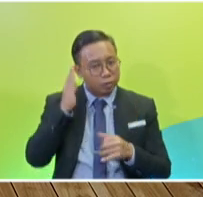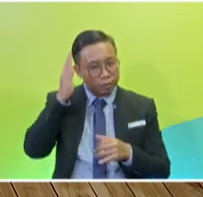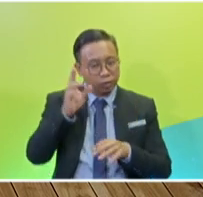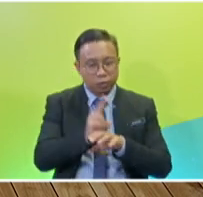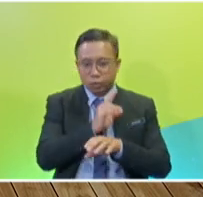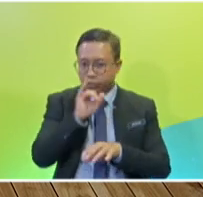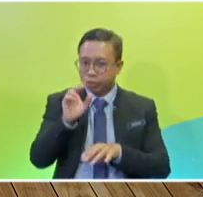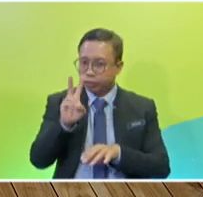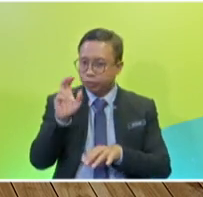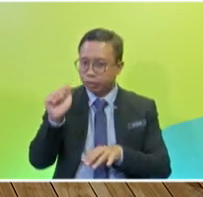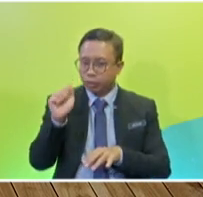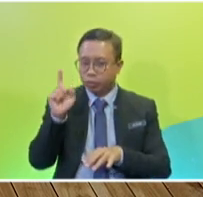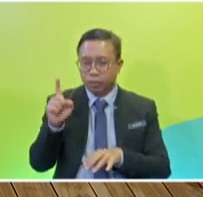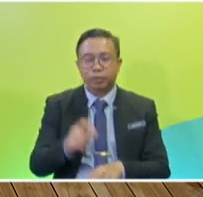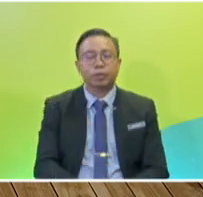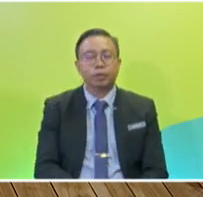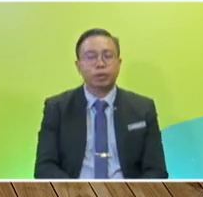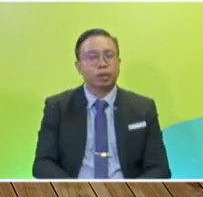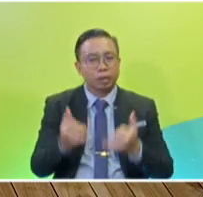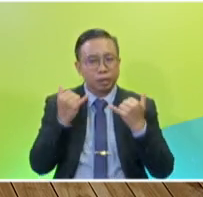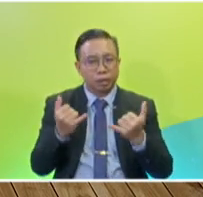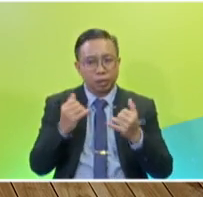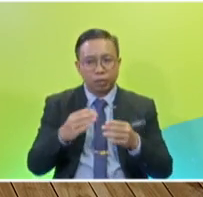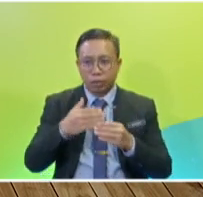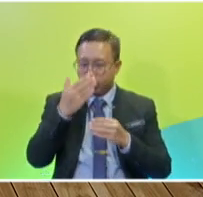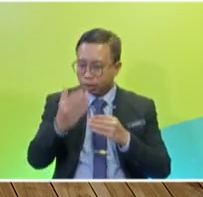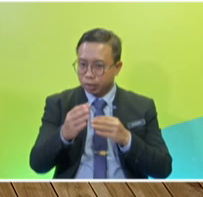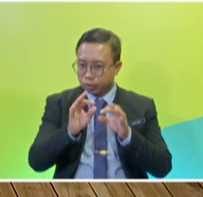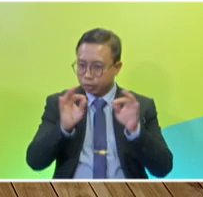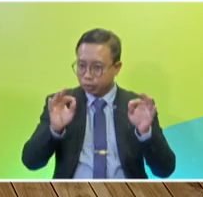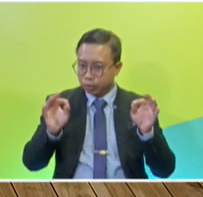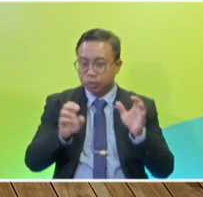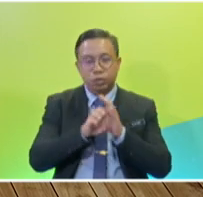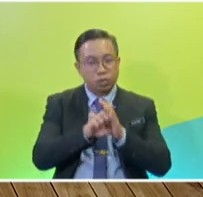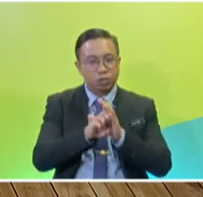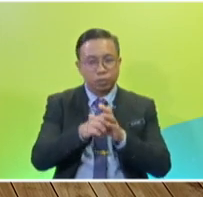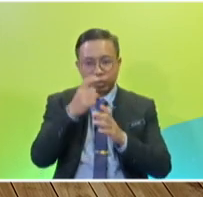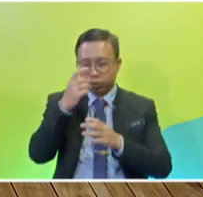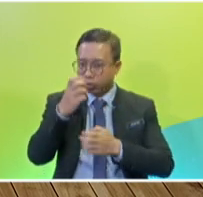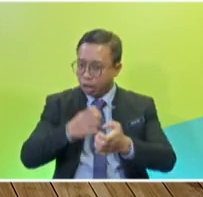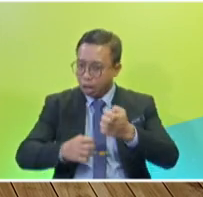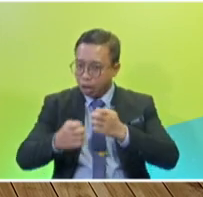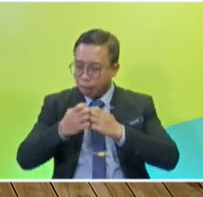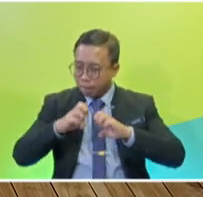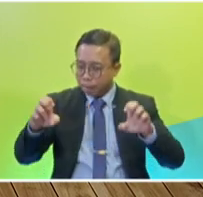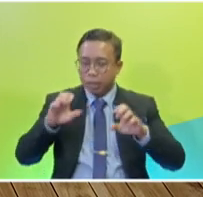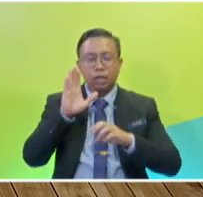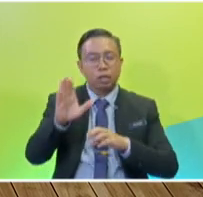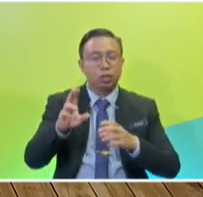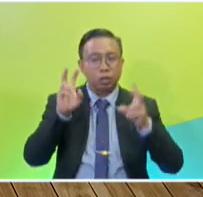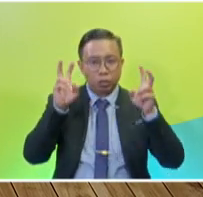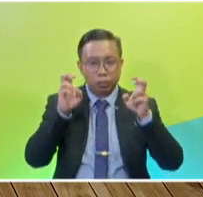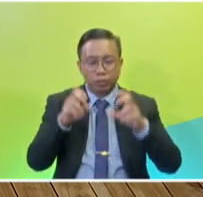our VA1. Now, the next sentence will be example to elaborate about your topic